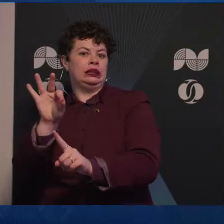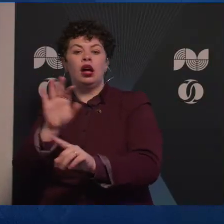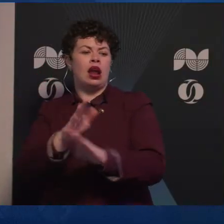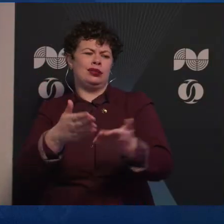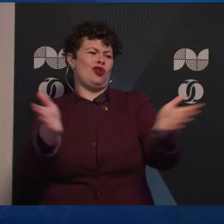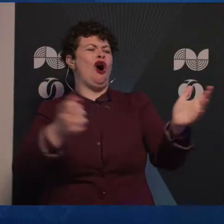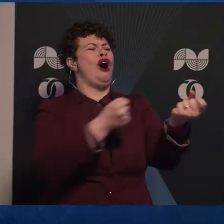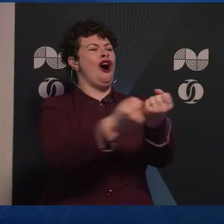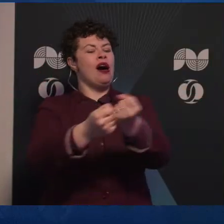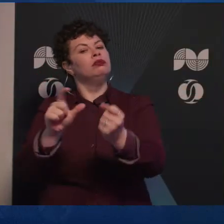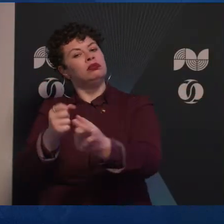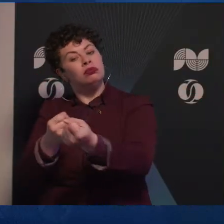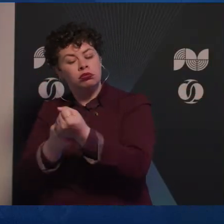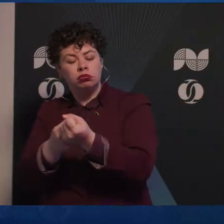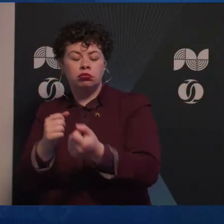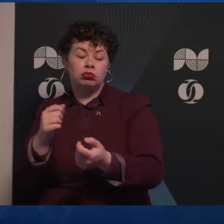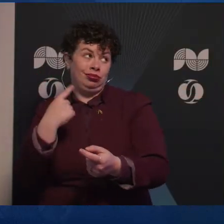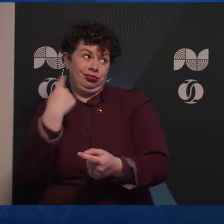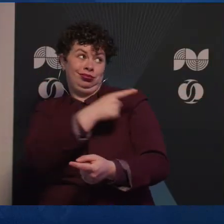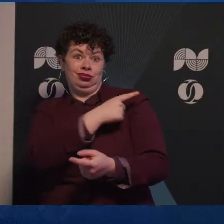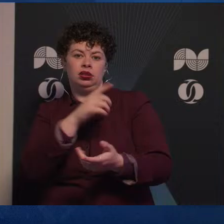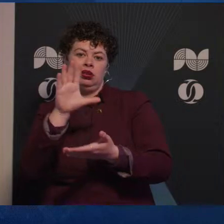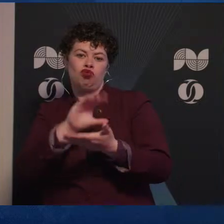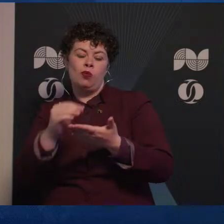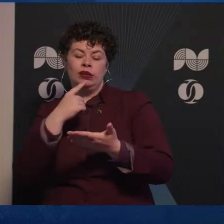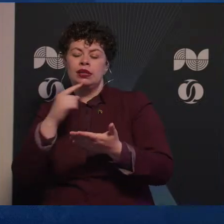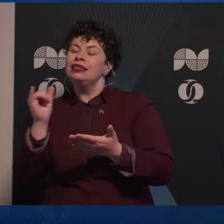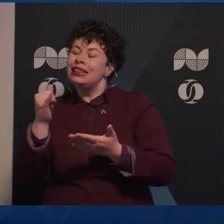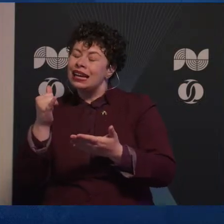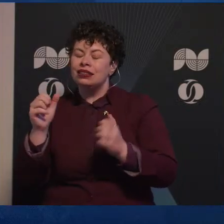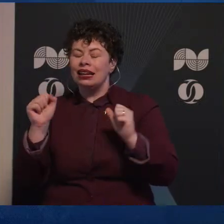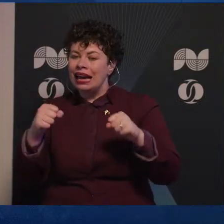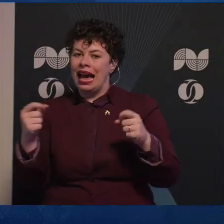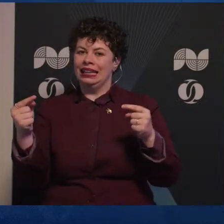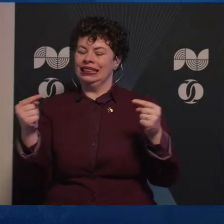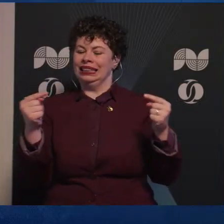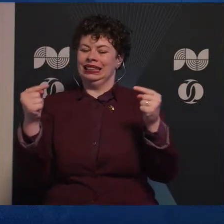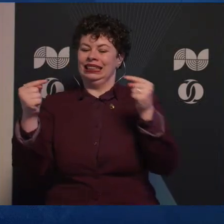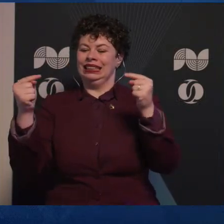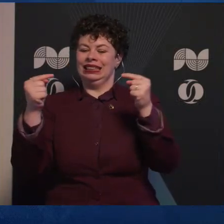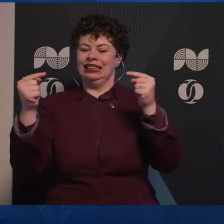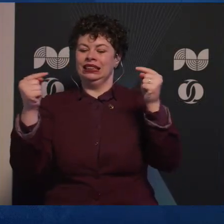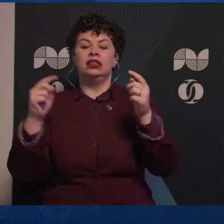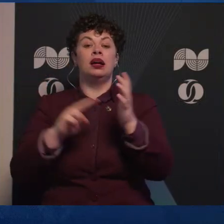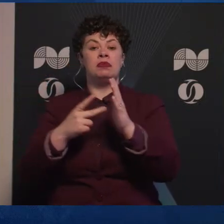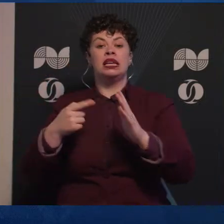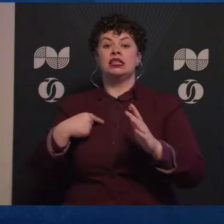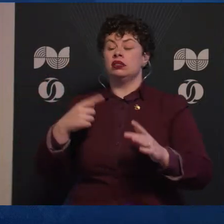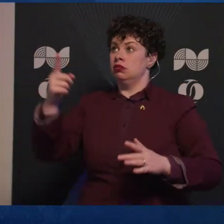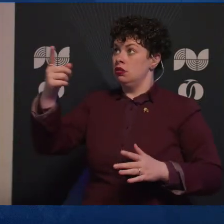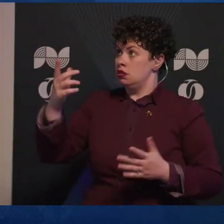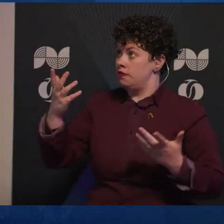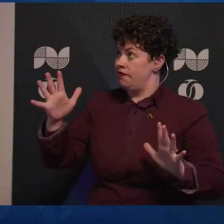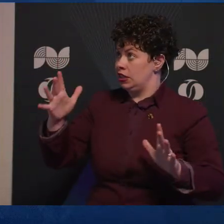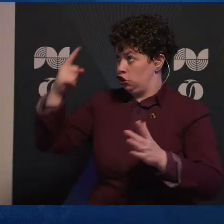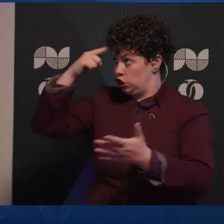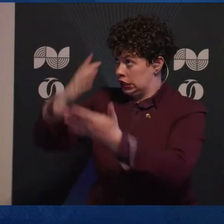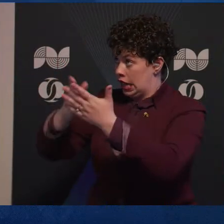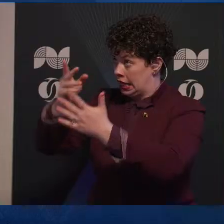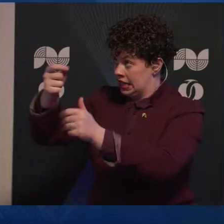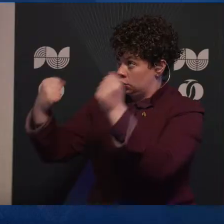transition report, then yes, these policies raise tensions. They often trigger a response, and so that response can